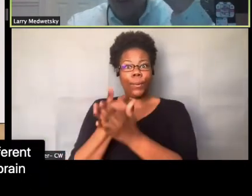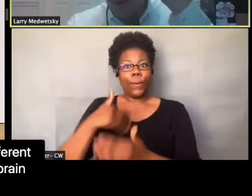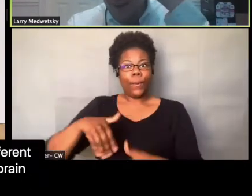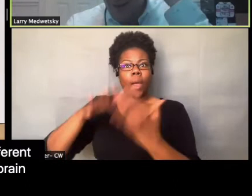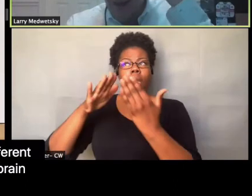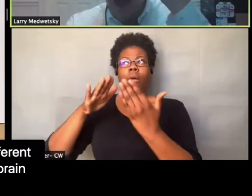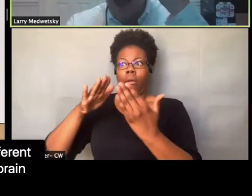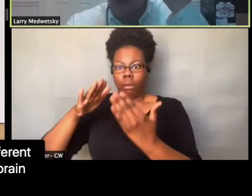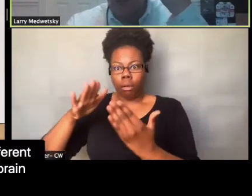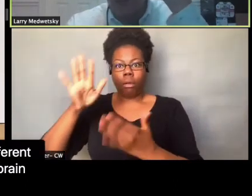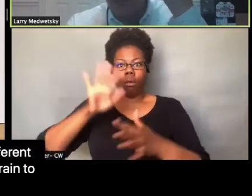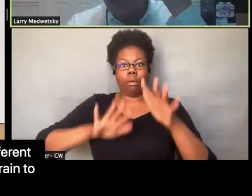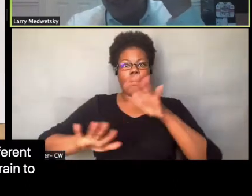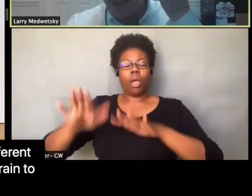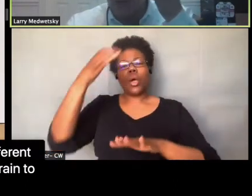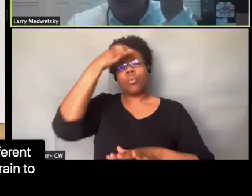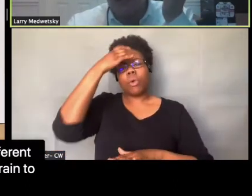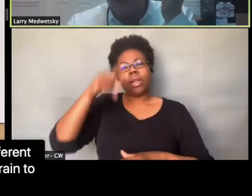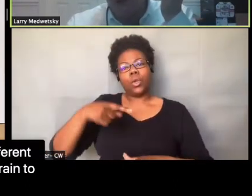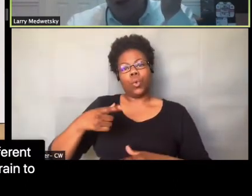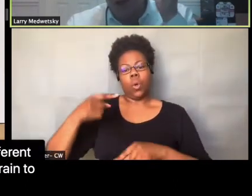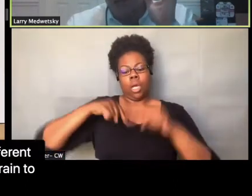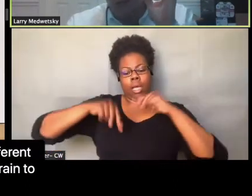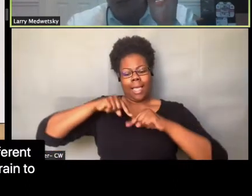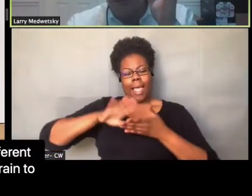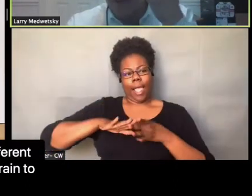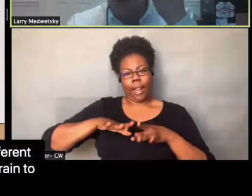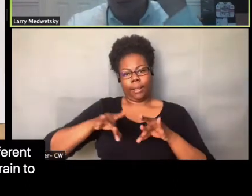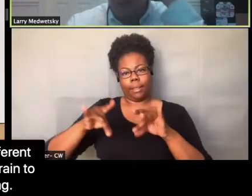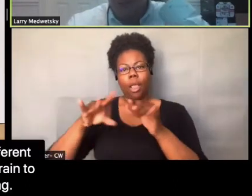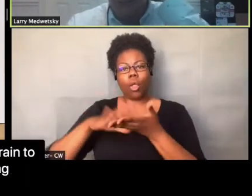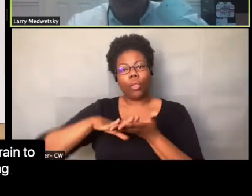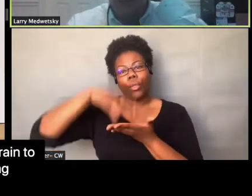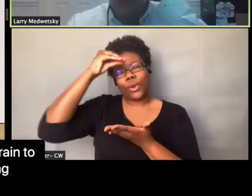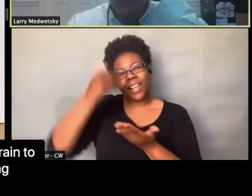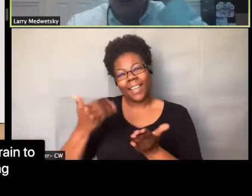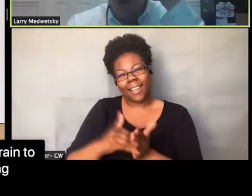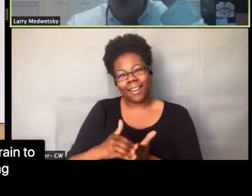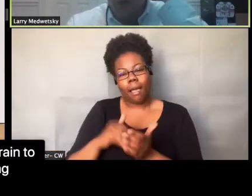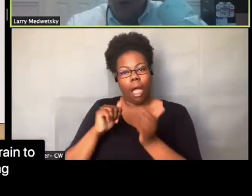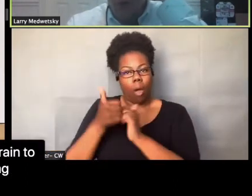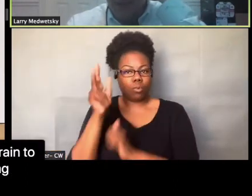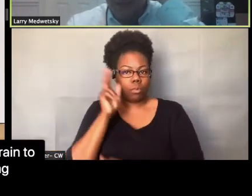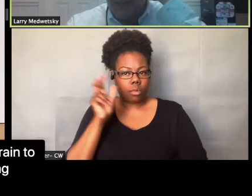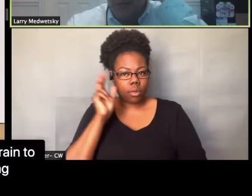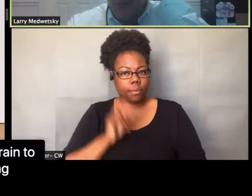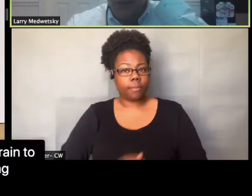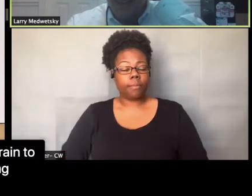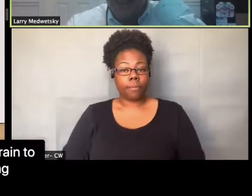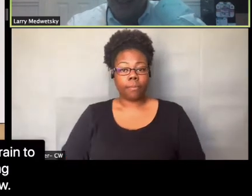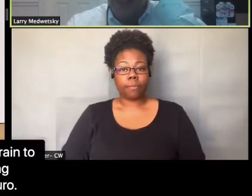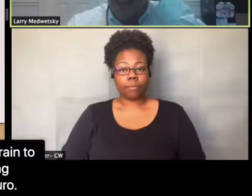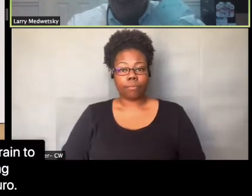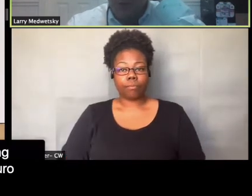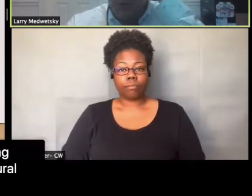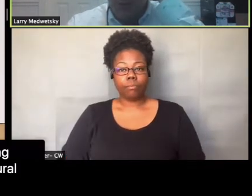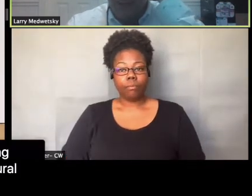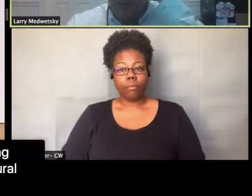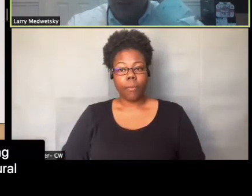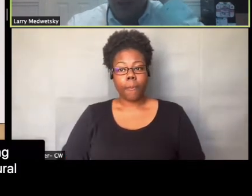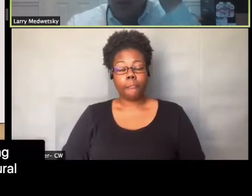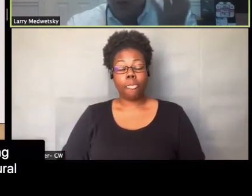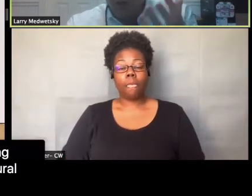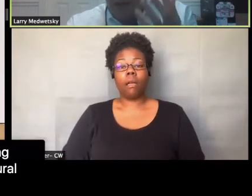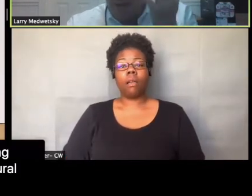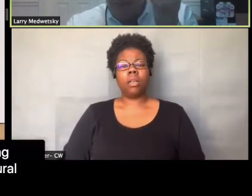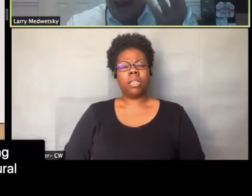learn how to adjust. And it's actually, the learning actually occurs because your neurons and neural connections have to